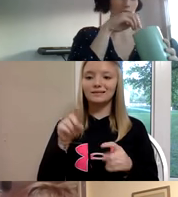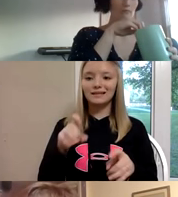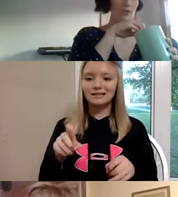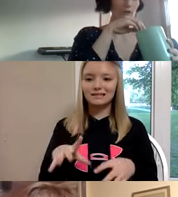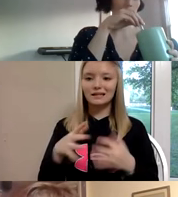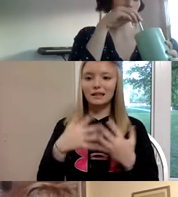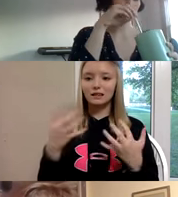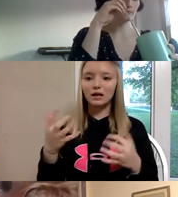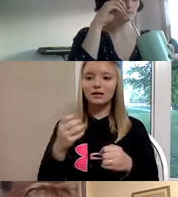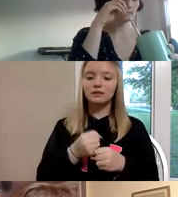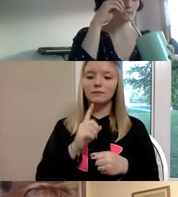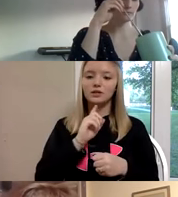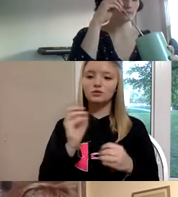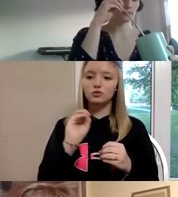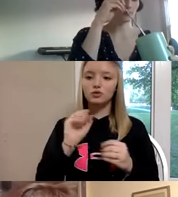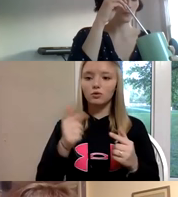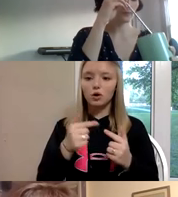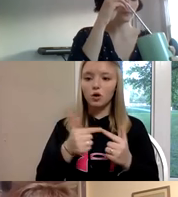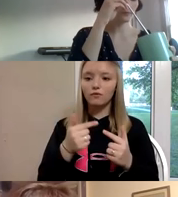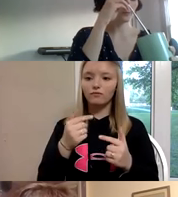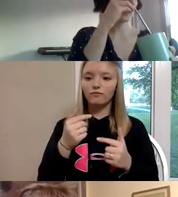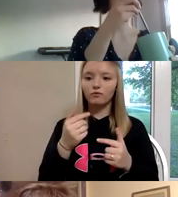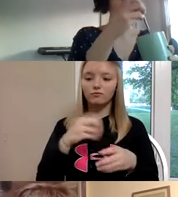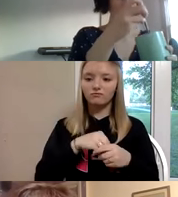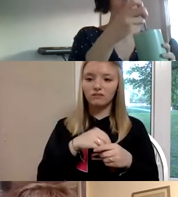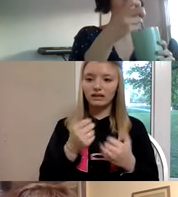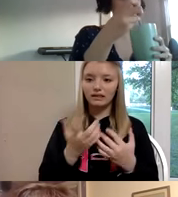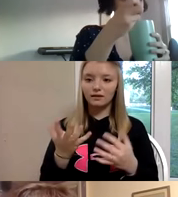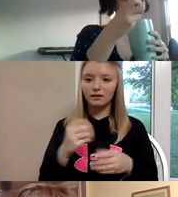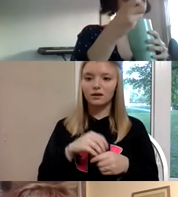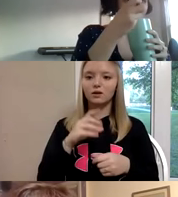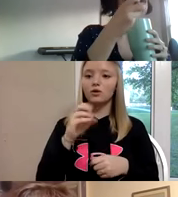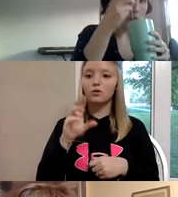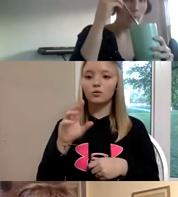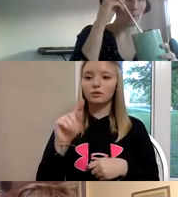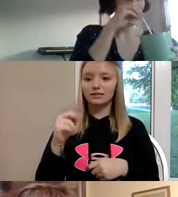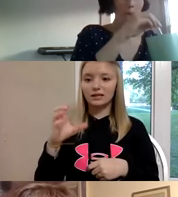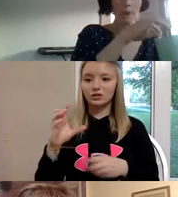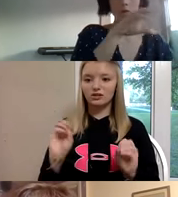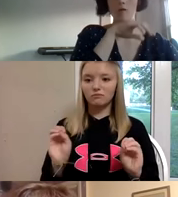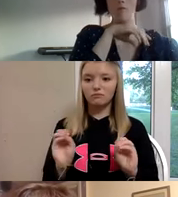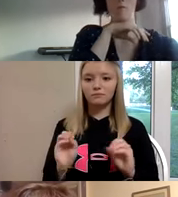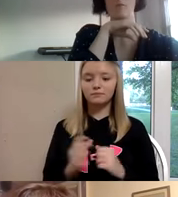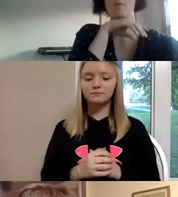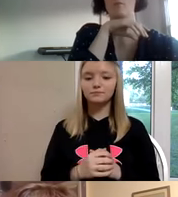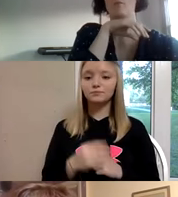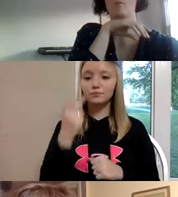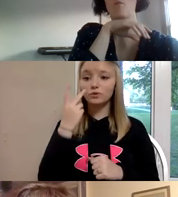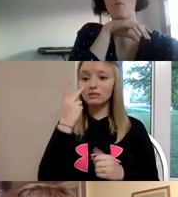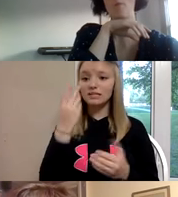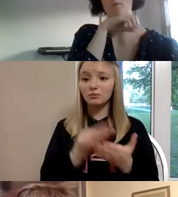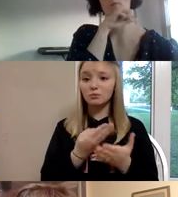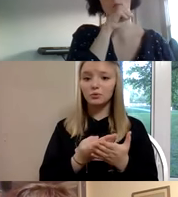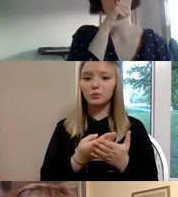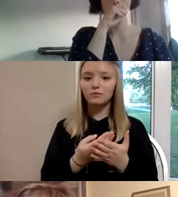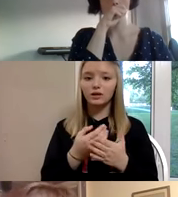harmful ingredients nor any THC. So you can see the proof of this by scanning the QR